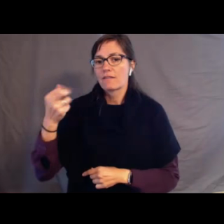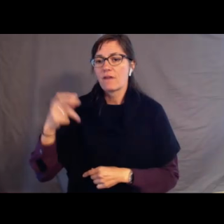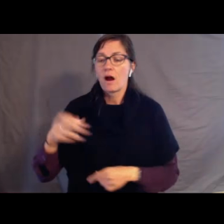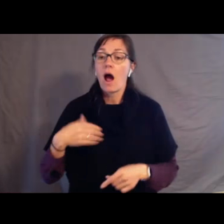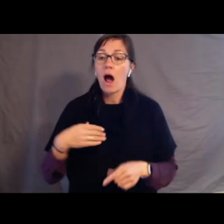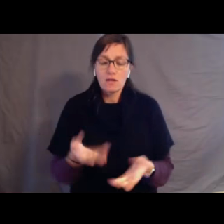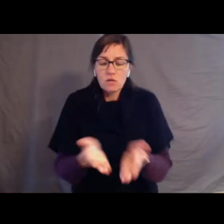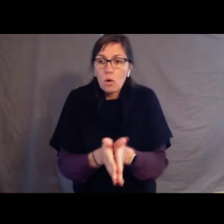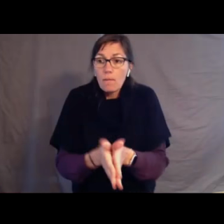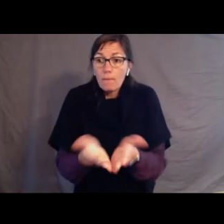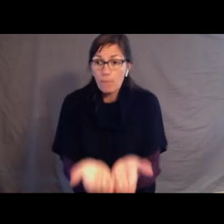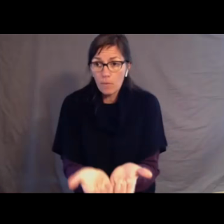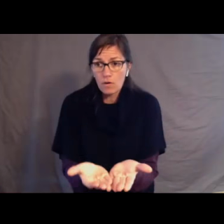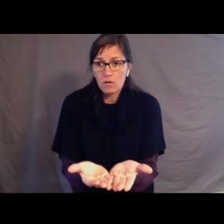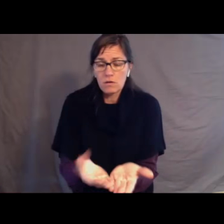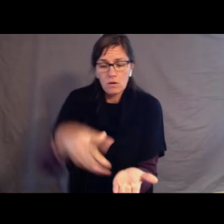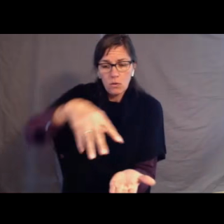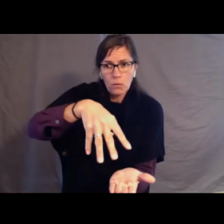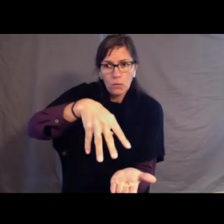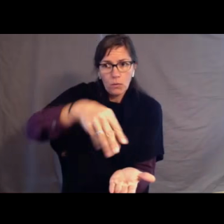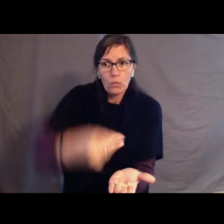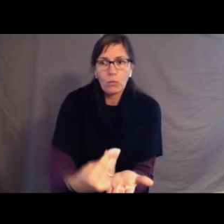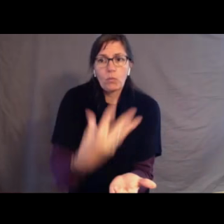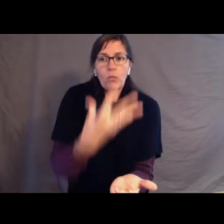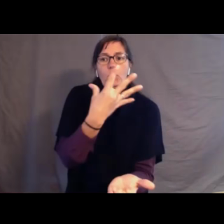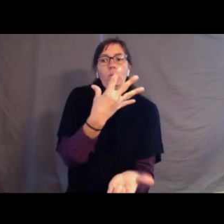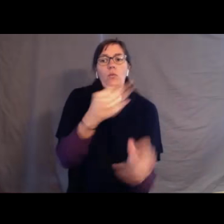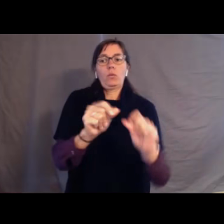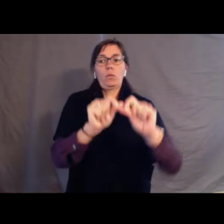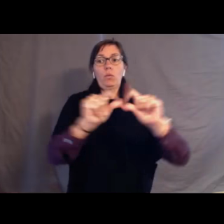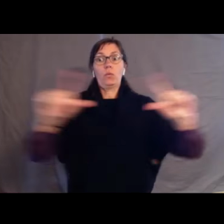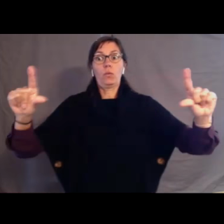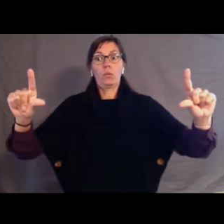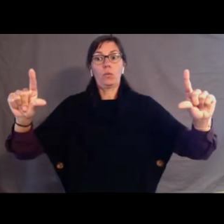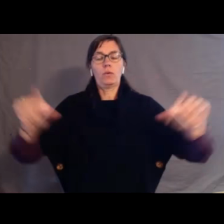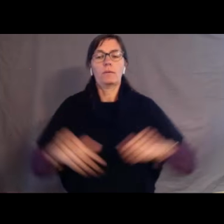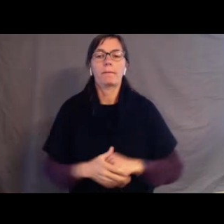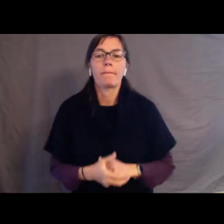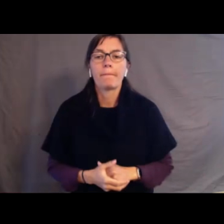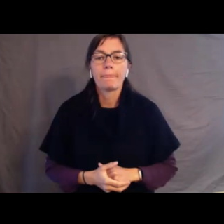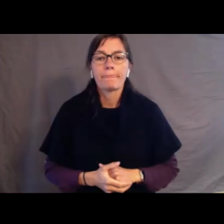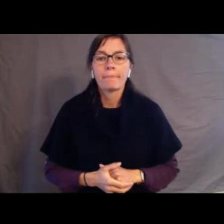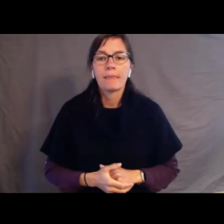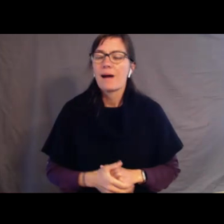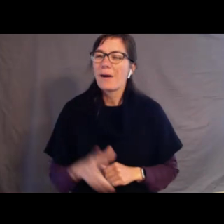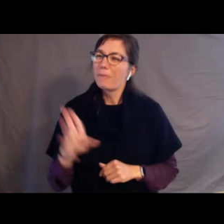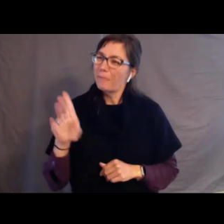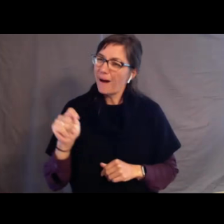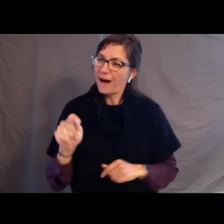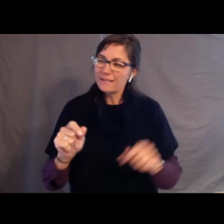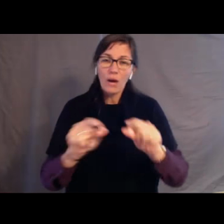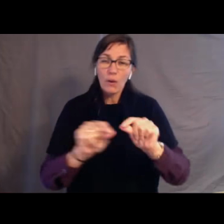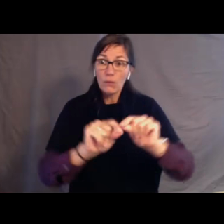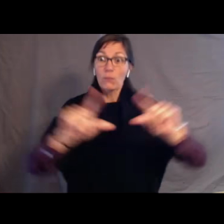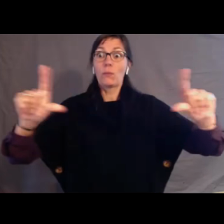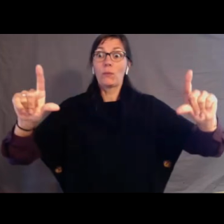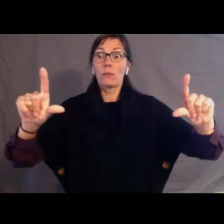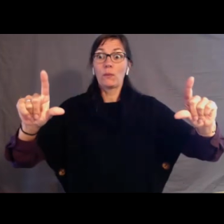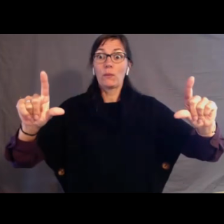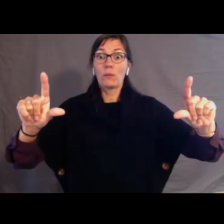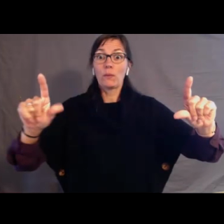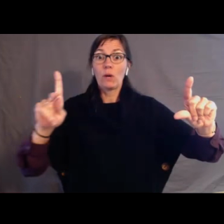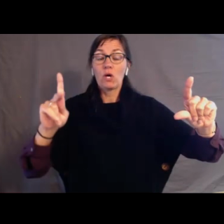it's depicted up in enlarged print. But as you can see, you enlarge the print, but now you're going to increase the visual